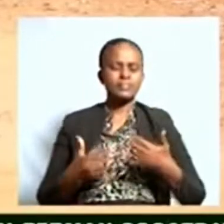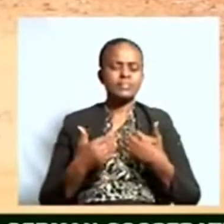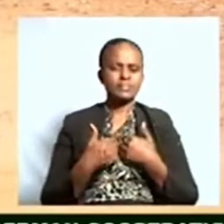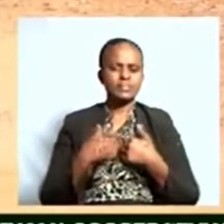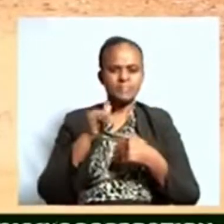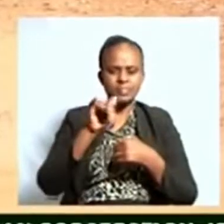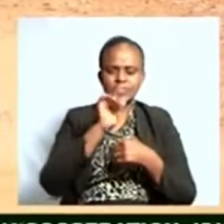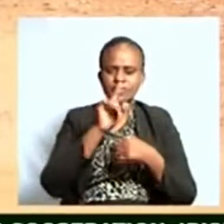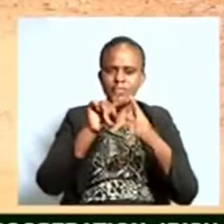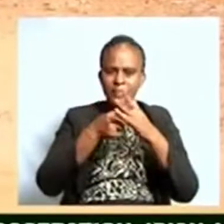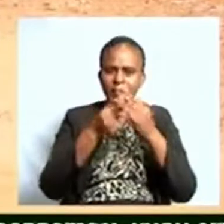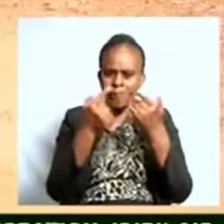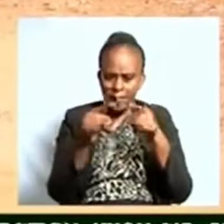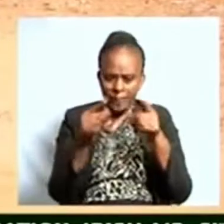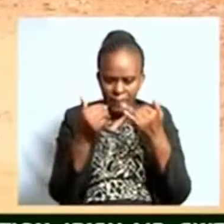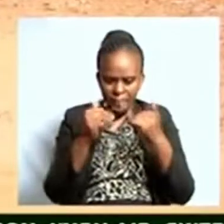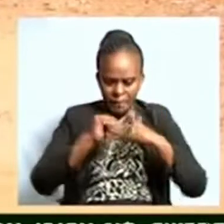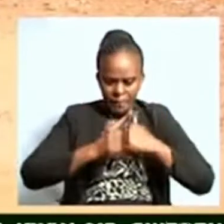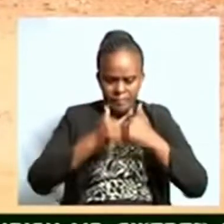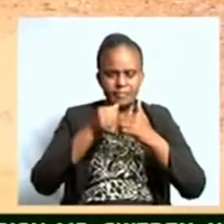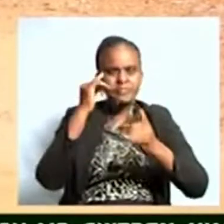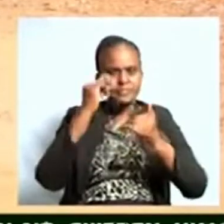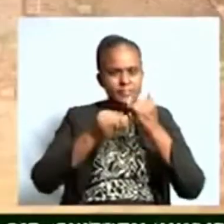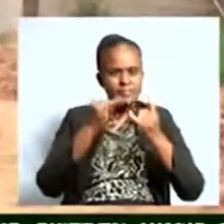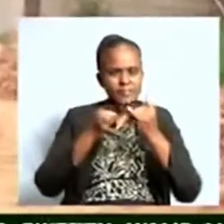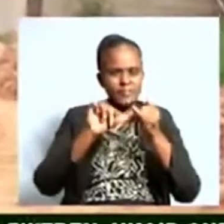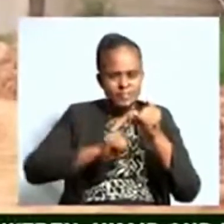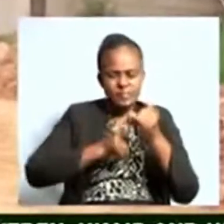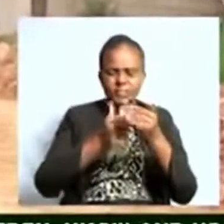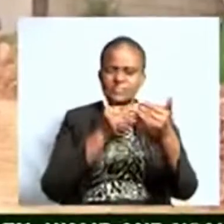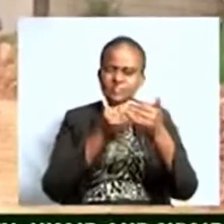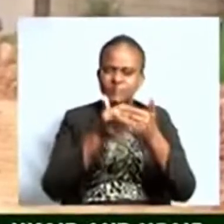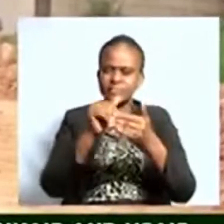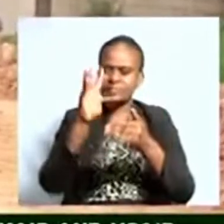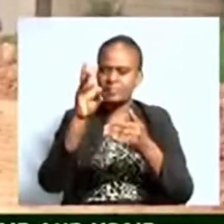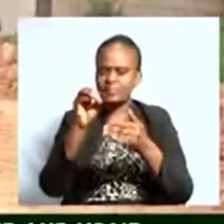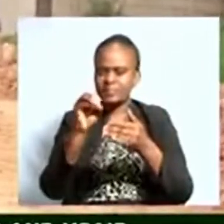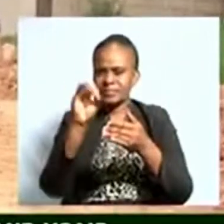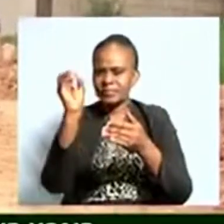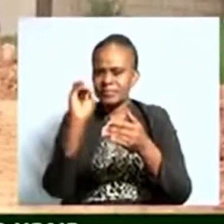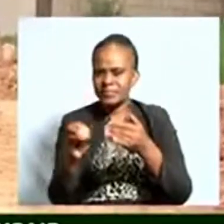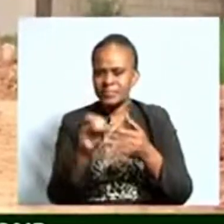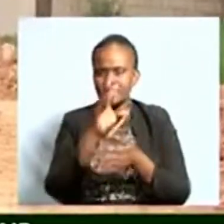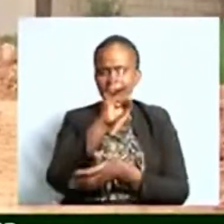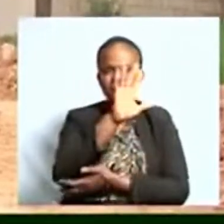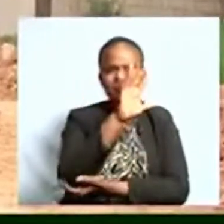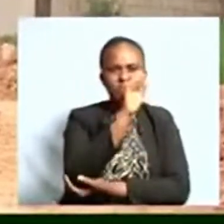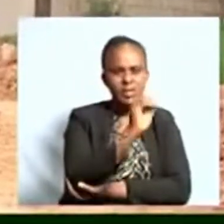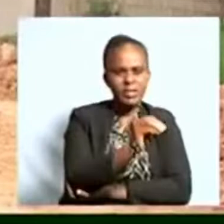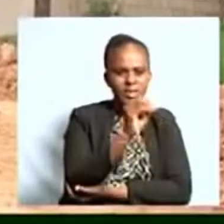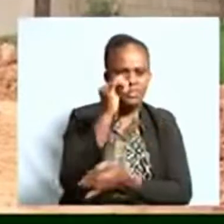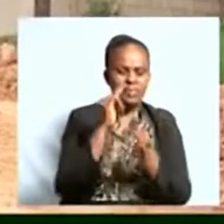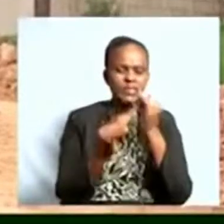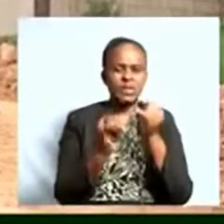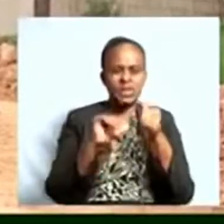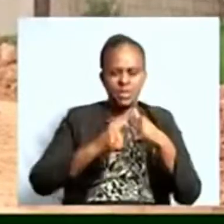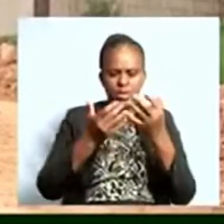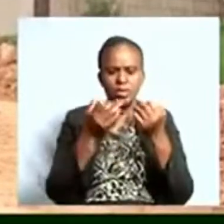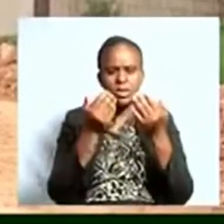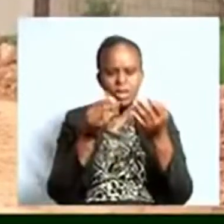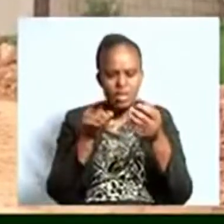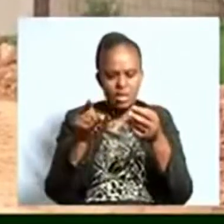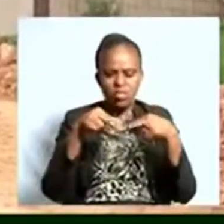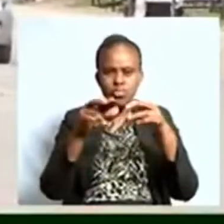has taken shape. We are yet to finish it. We are almost 60%, 65% complete. We want that road to have